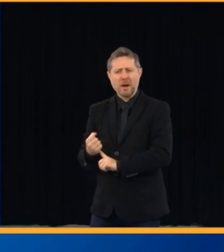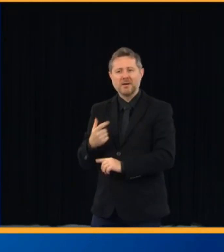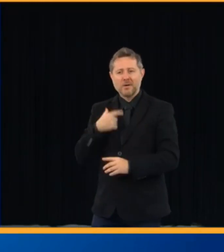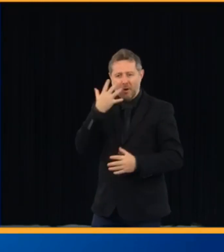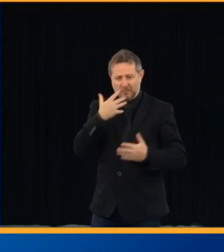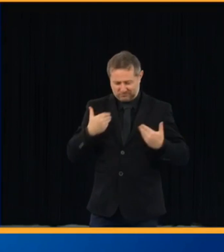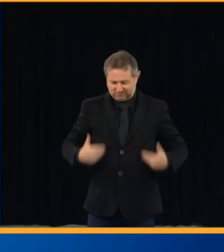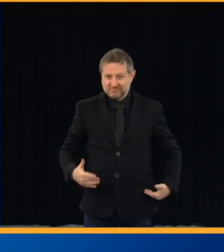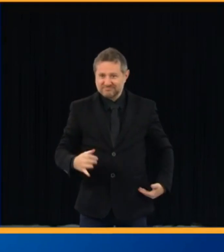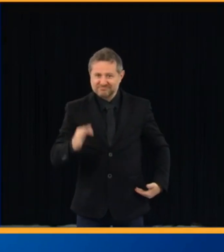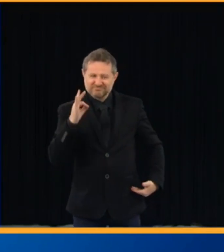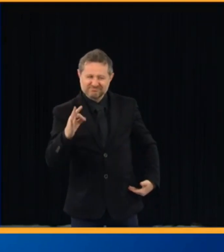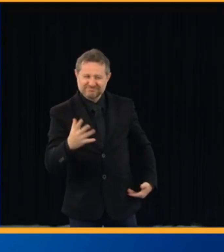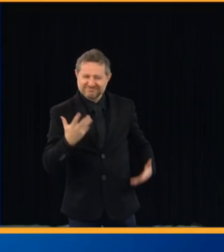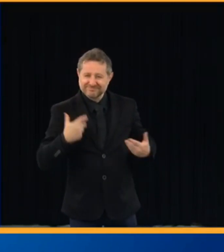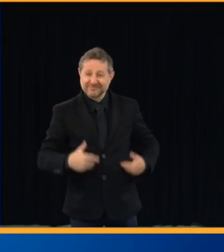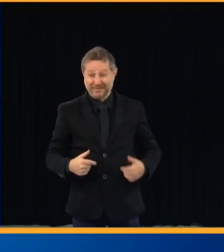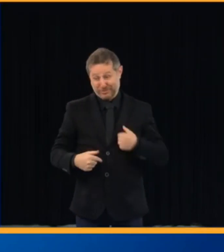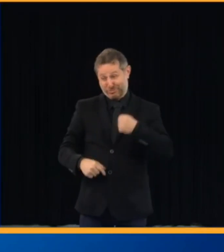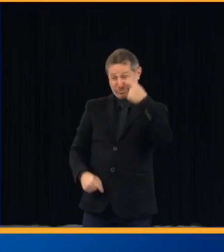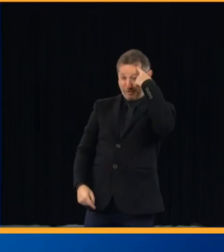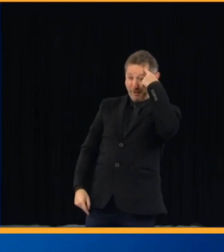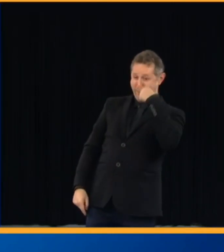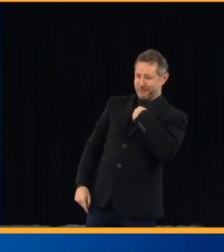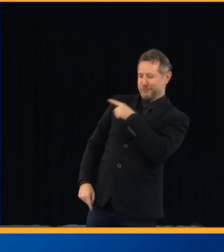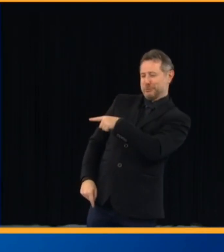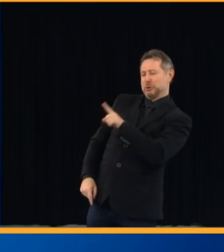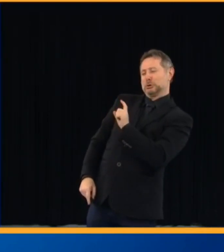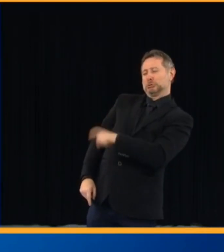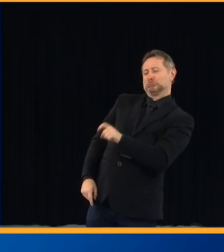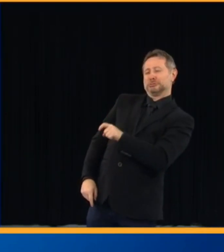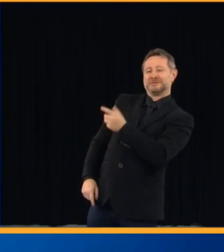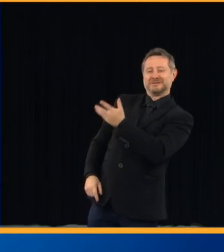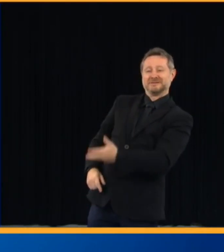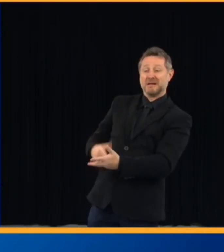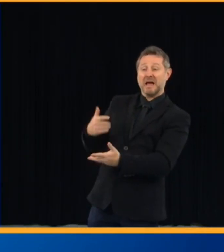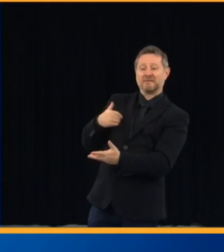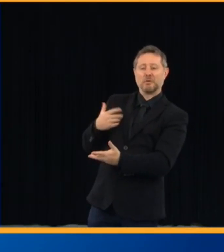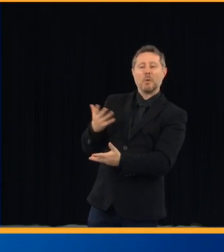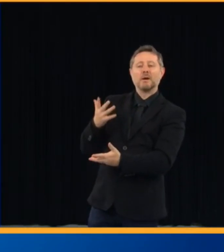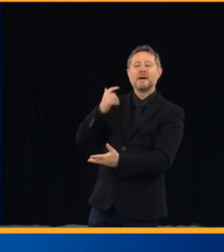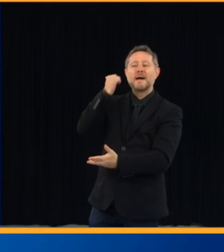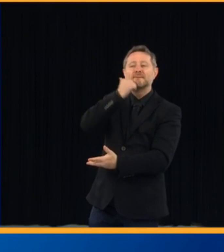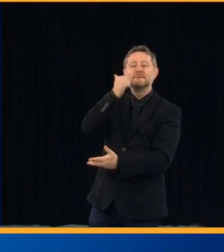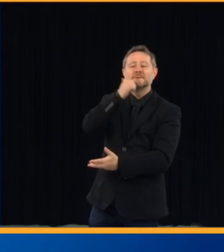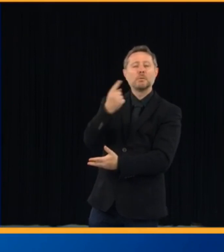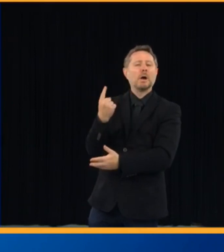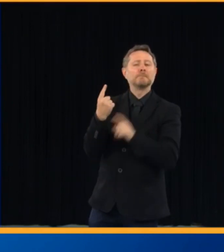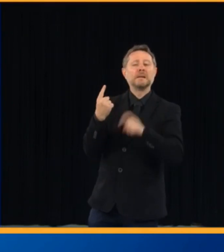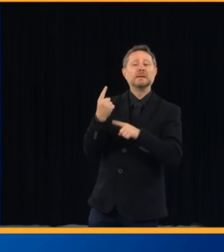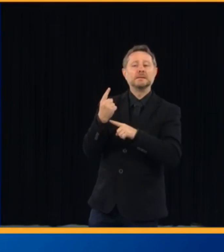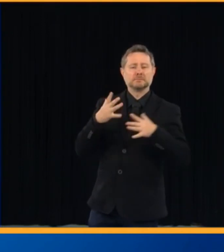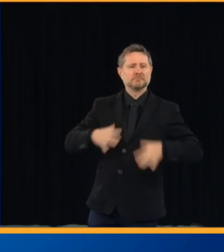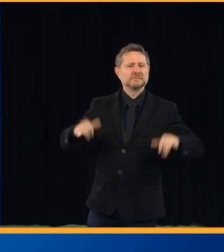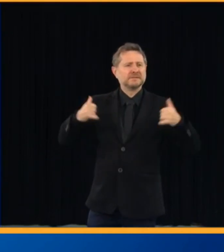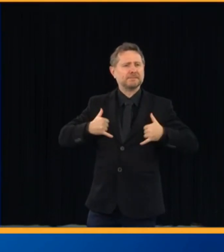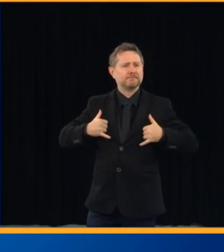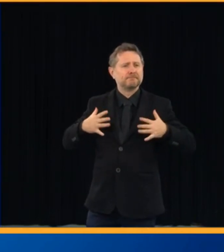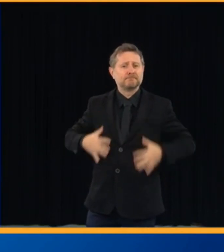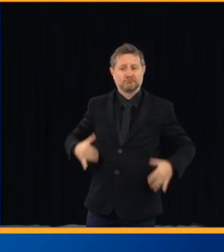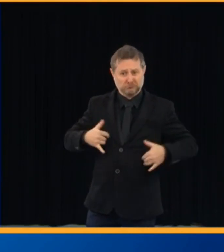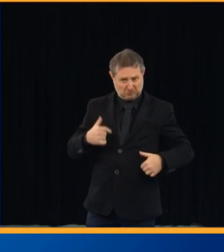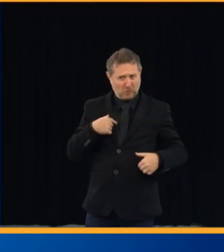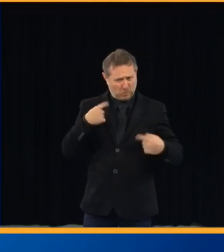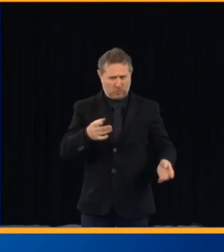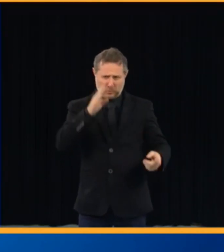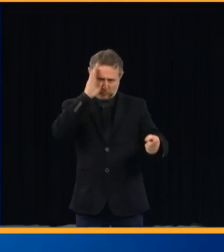conferences. I think you should have one every day. Yes, I have been. I know you haven't noticed. Oh. Yes. Sorry.